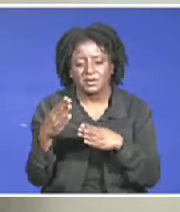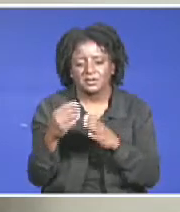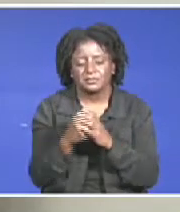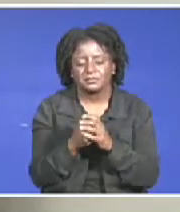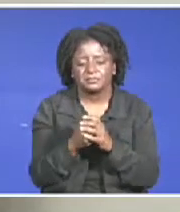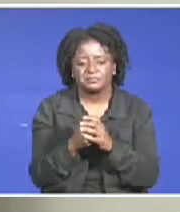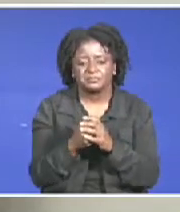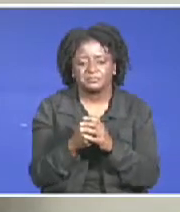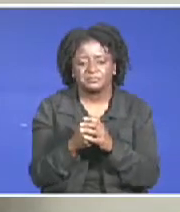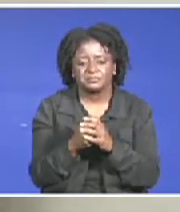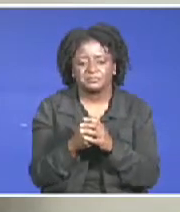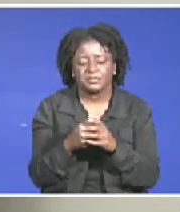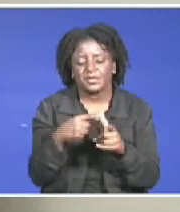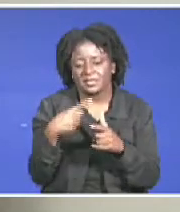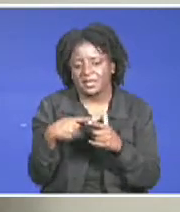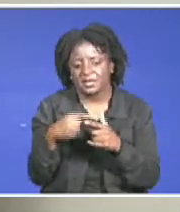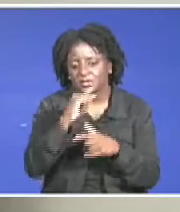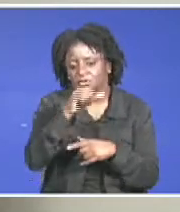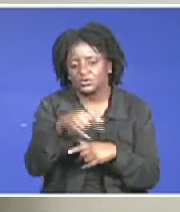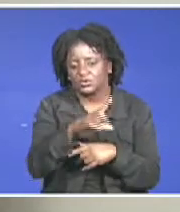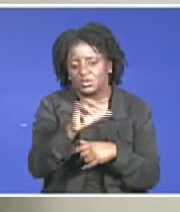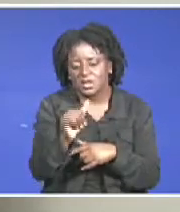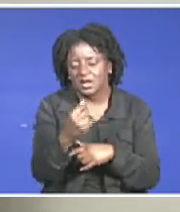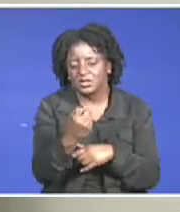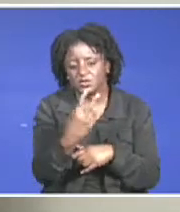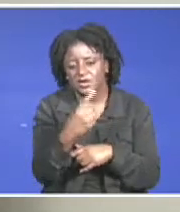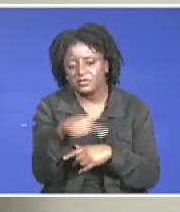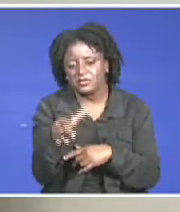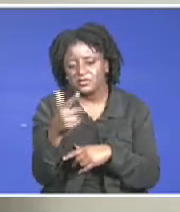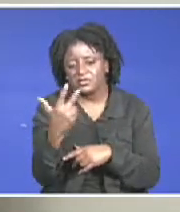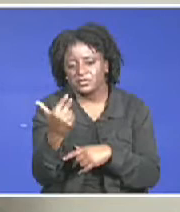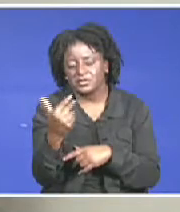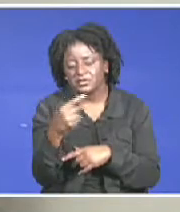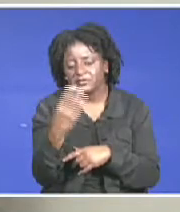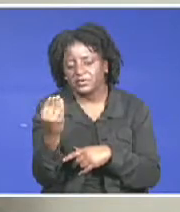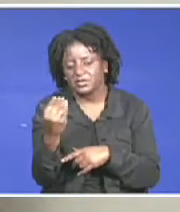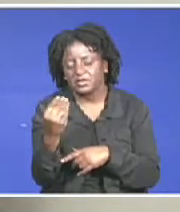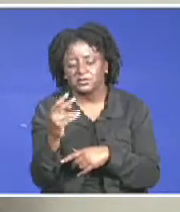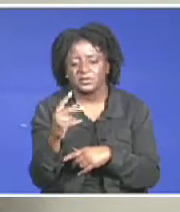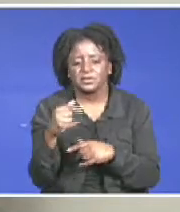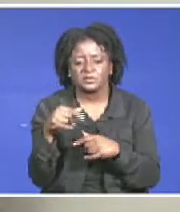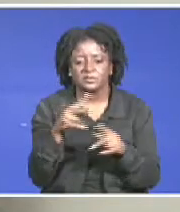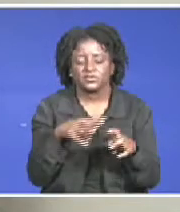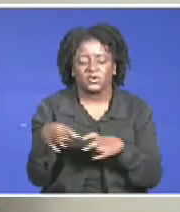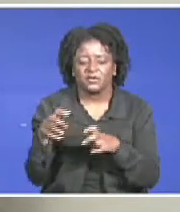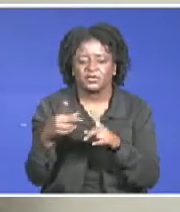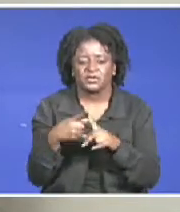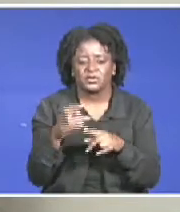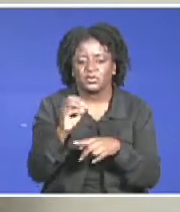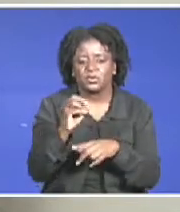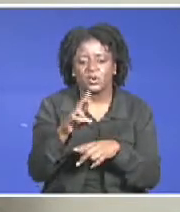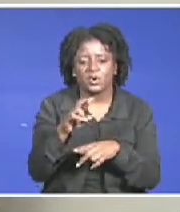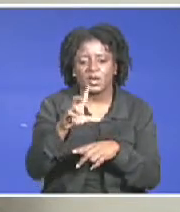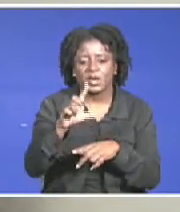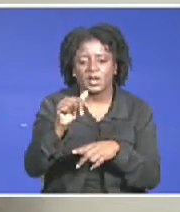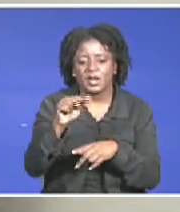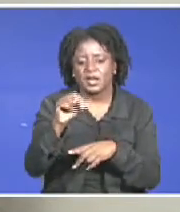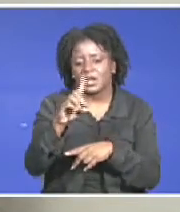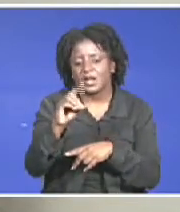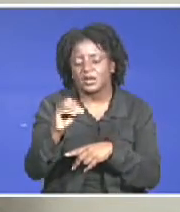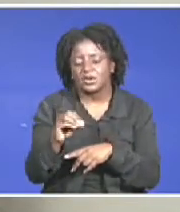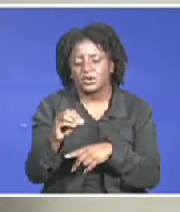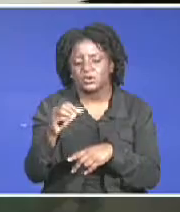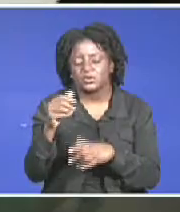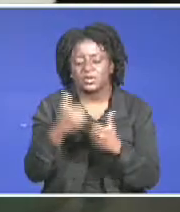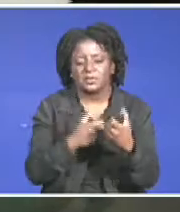there. And then in July 12, 13, 14, we plan to travel to Orlando, where we'll be competing in